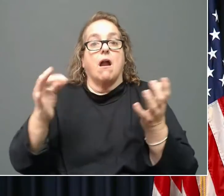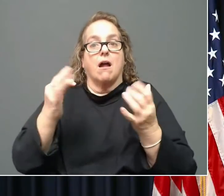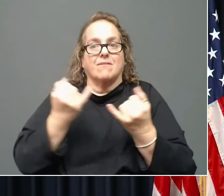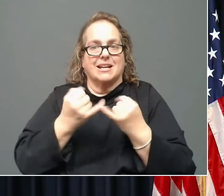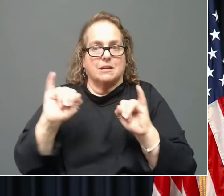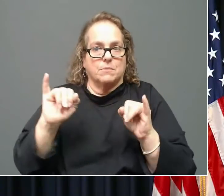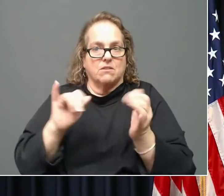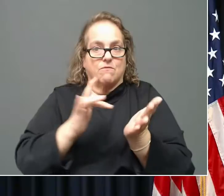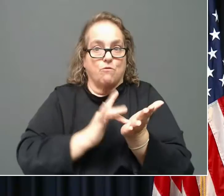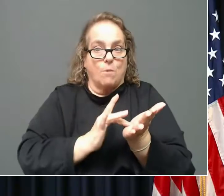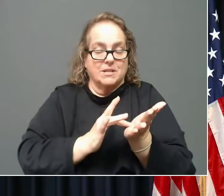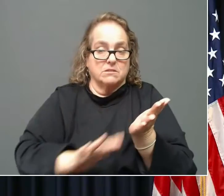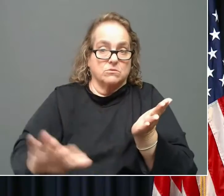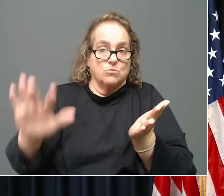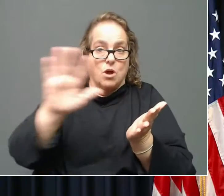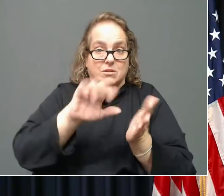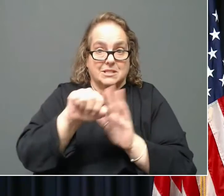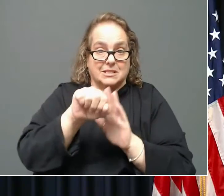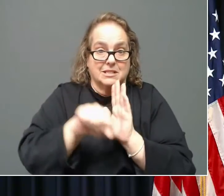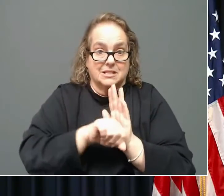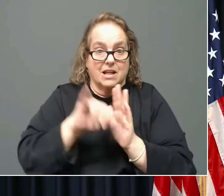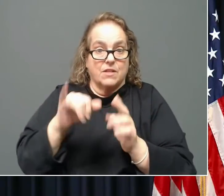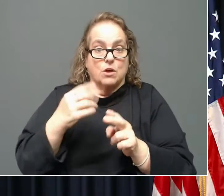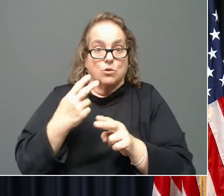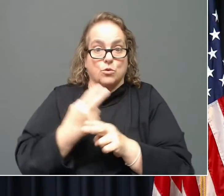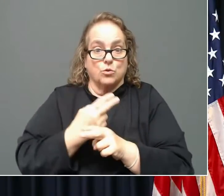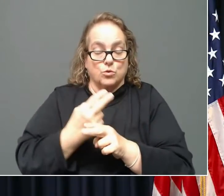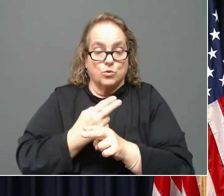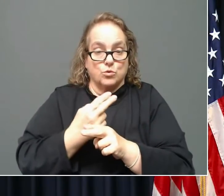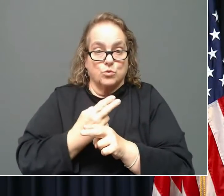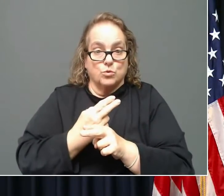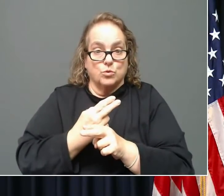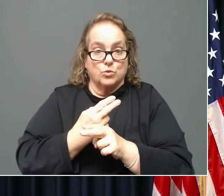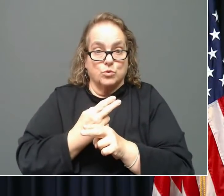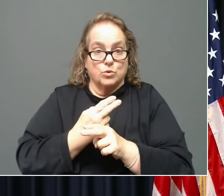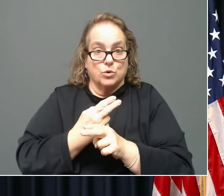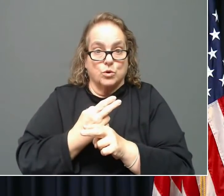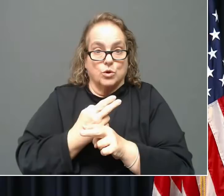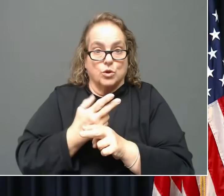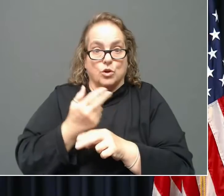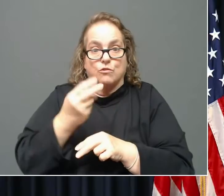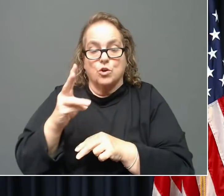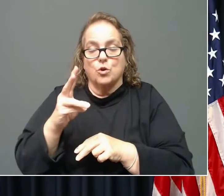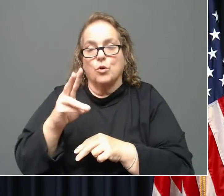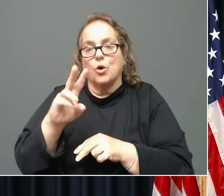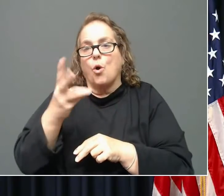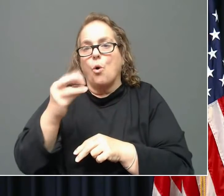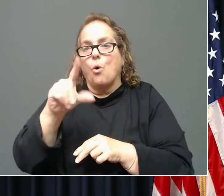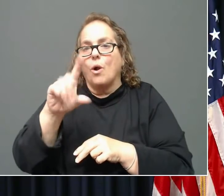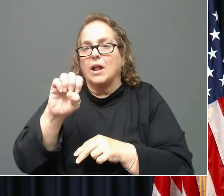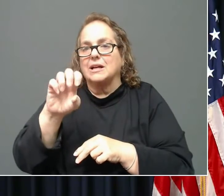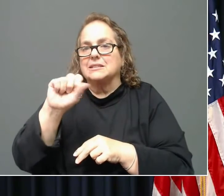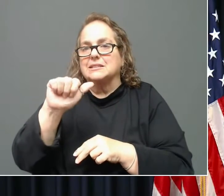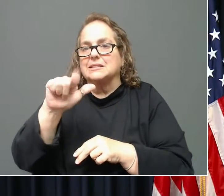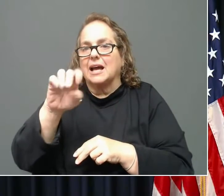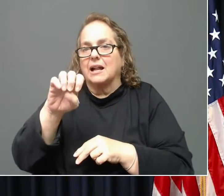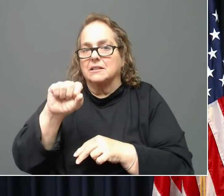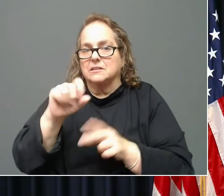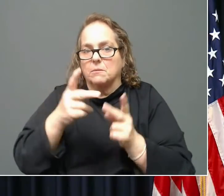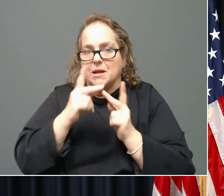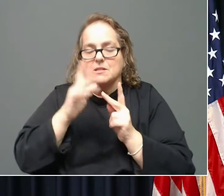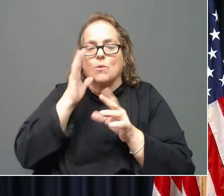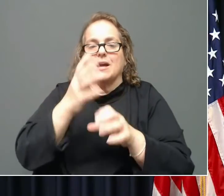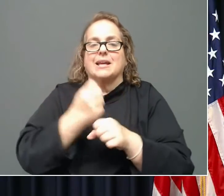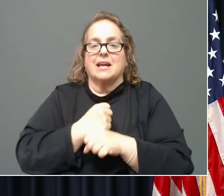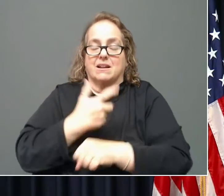the state that use a couple of wholesalers that will be getting vaccine for the first time,